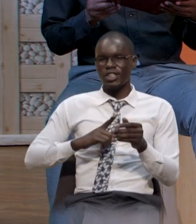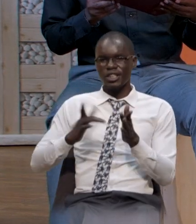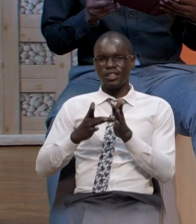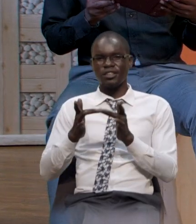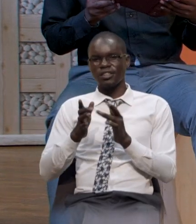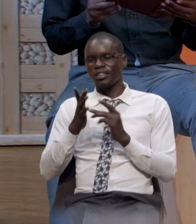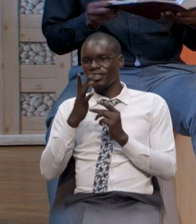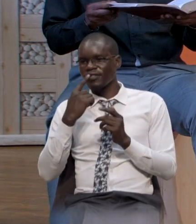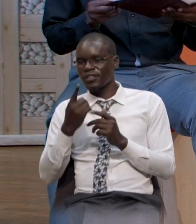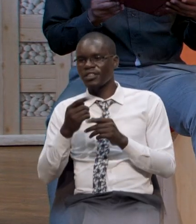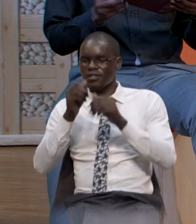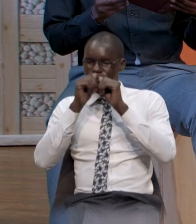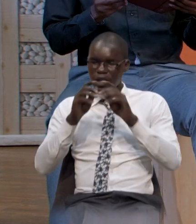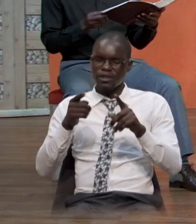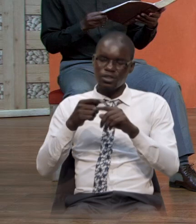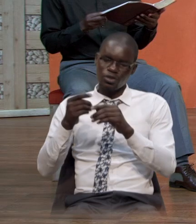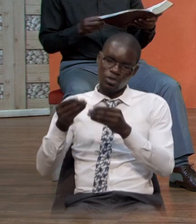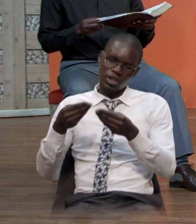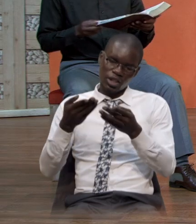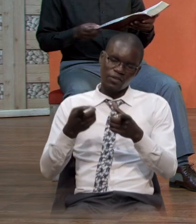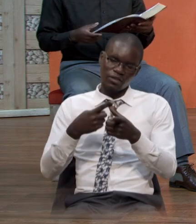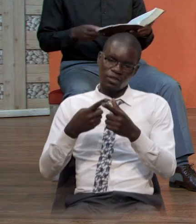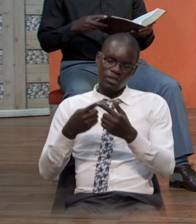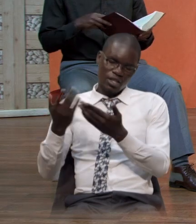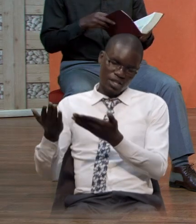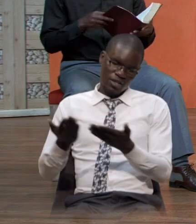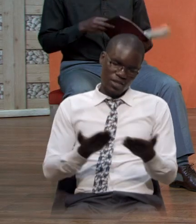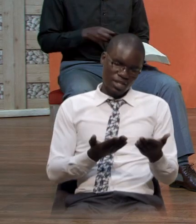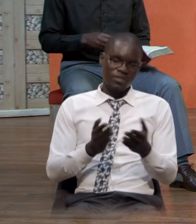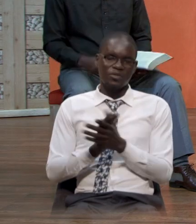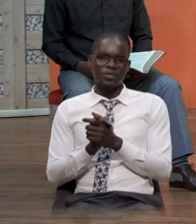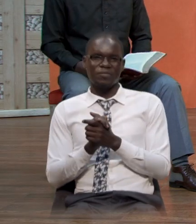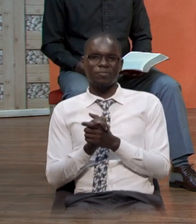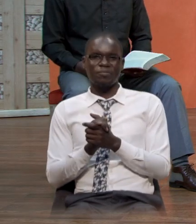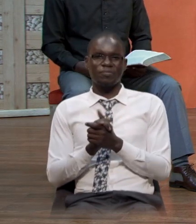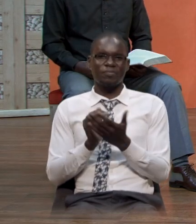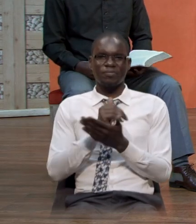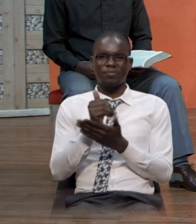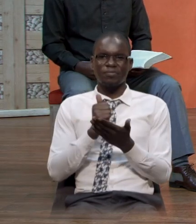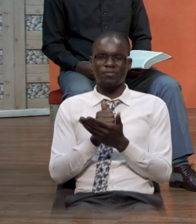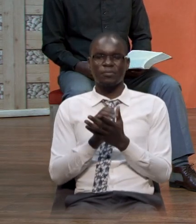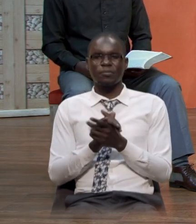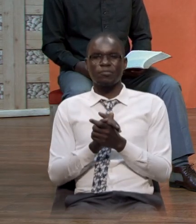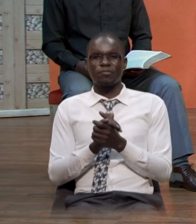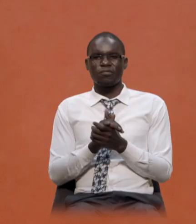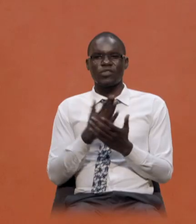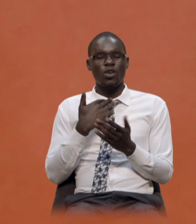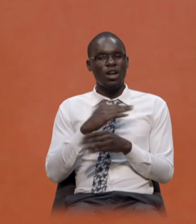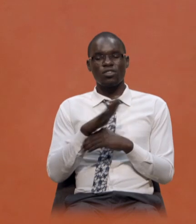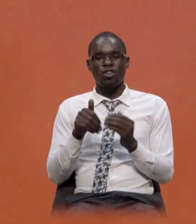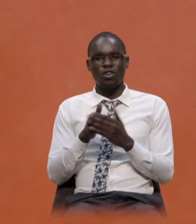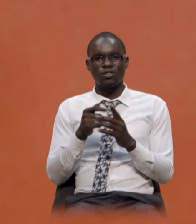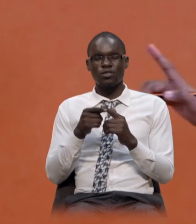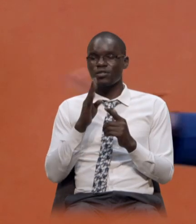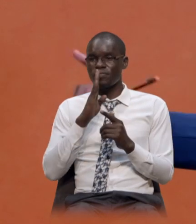said, it is more blessed to give than to receive. It is more blessed to give than to receive. Amen. I want you guys to be honest and not want to